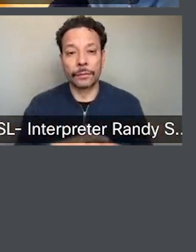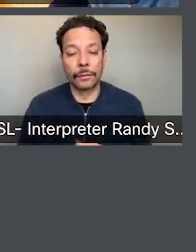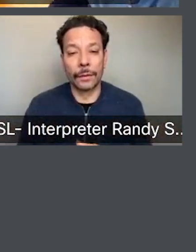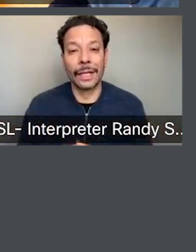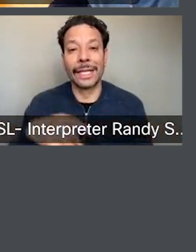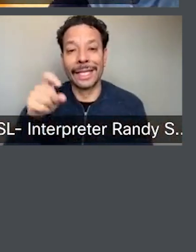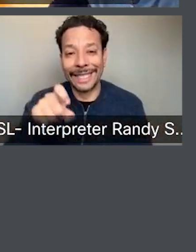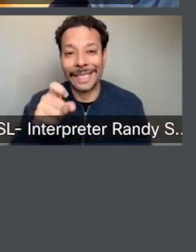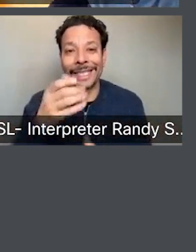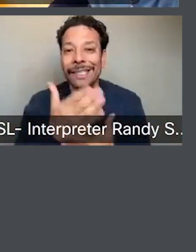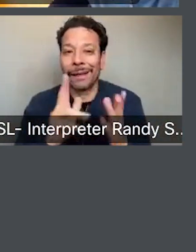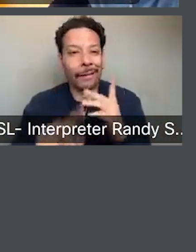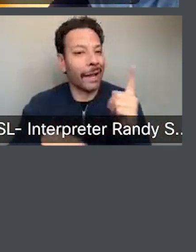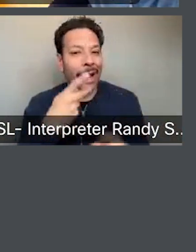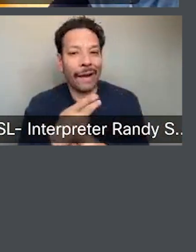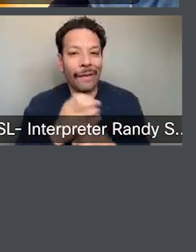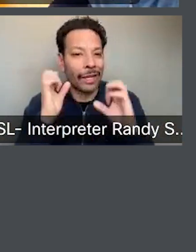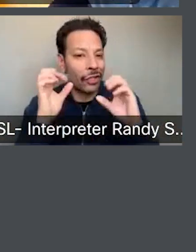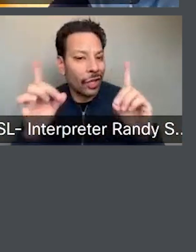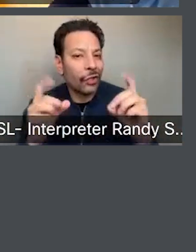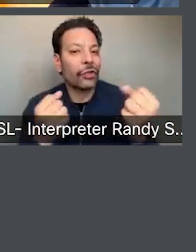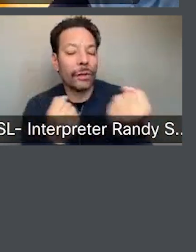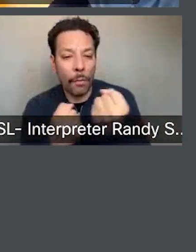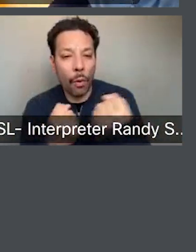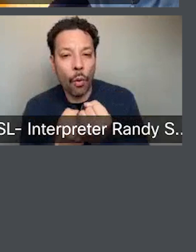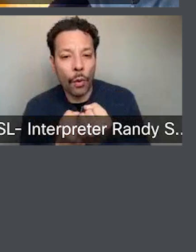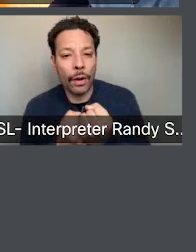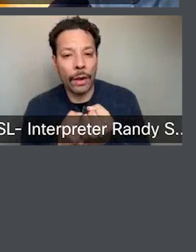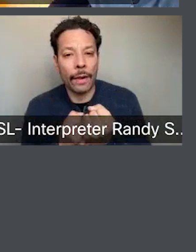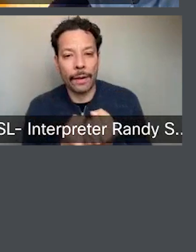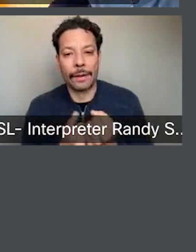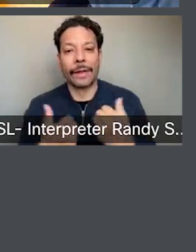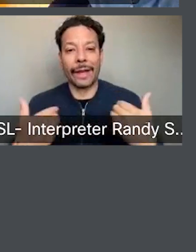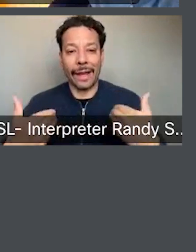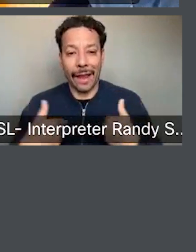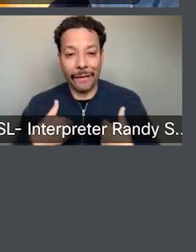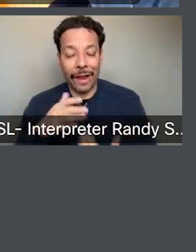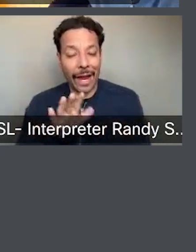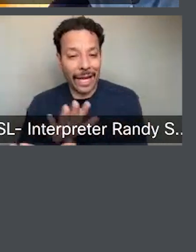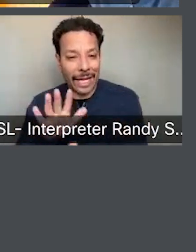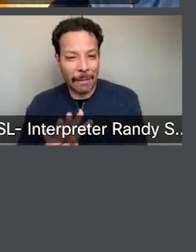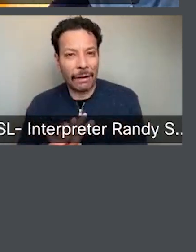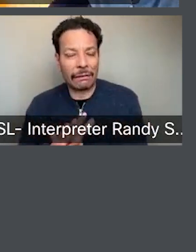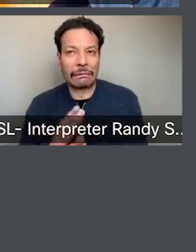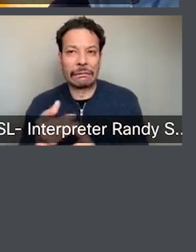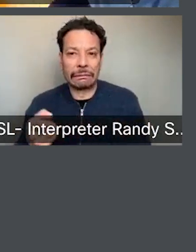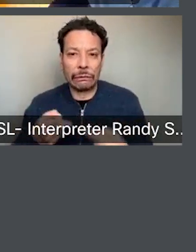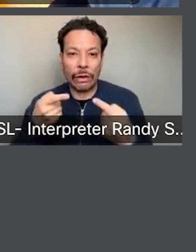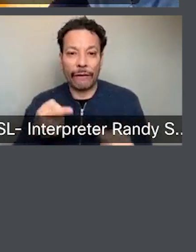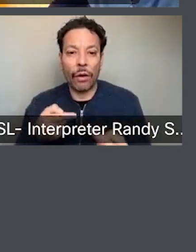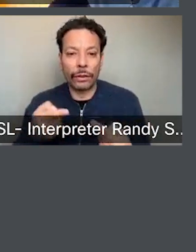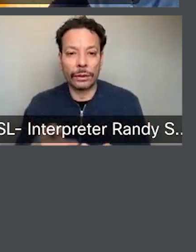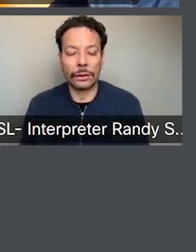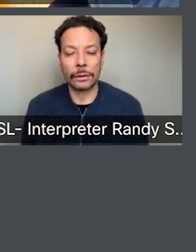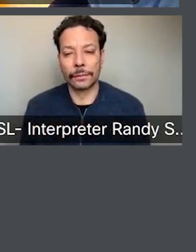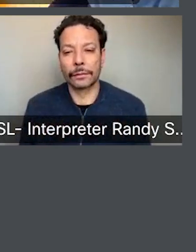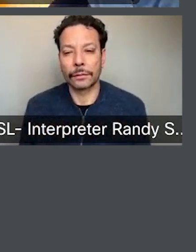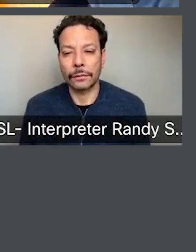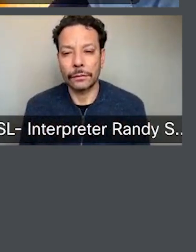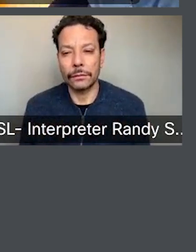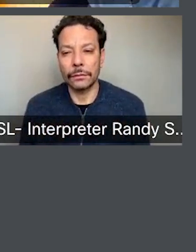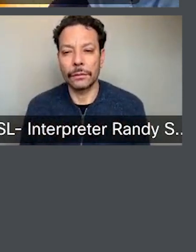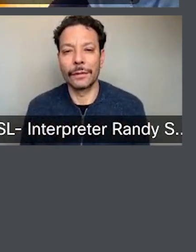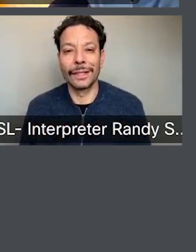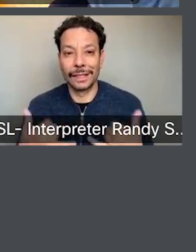needed some kind of educational support and were having academic difficulty. And that's still